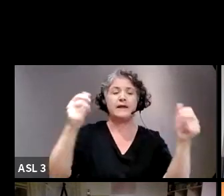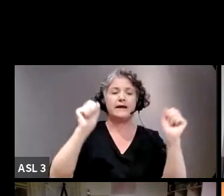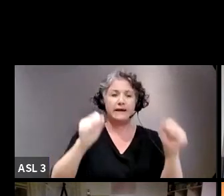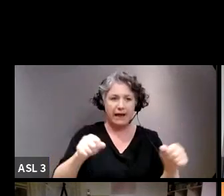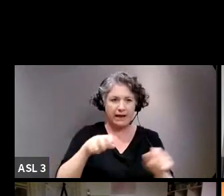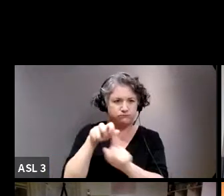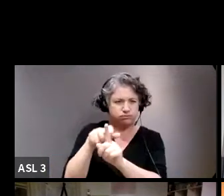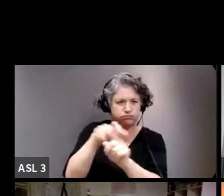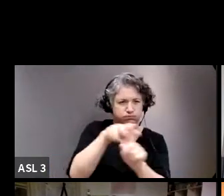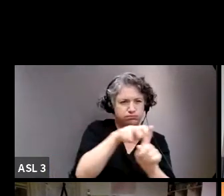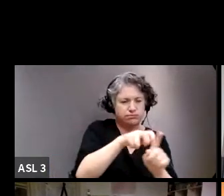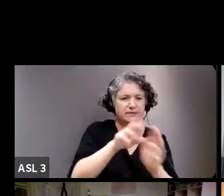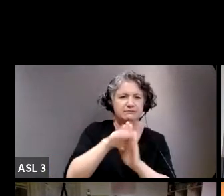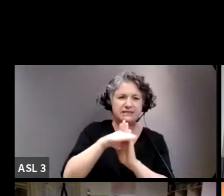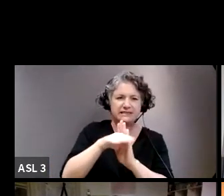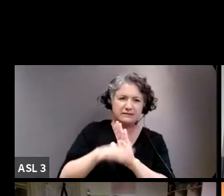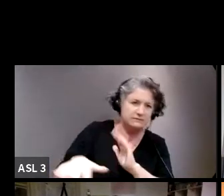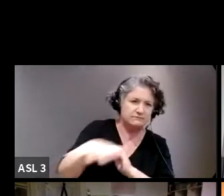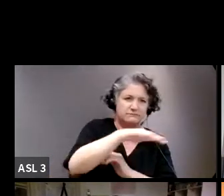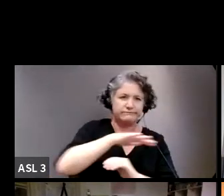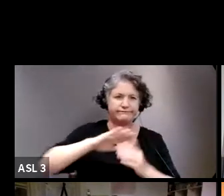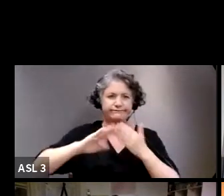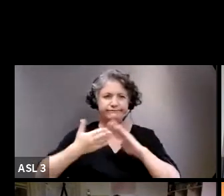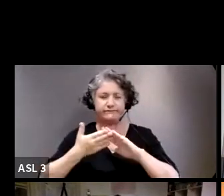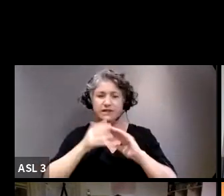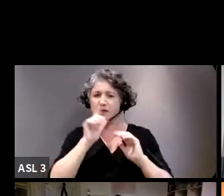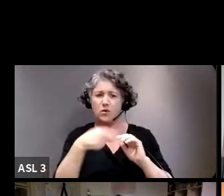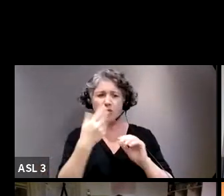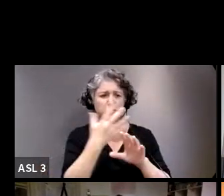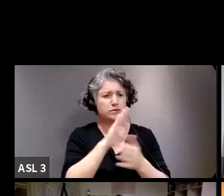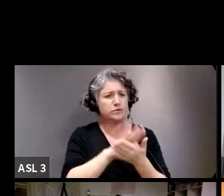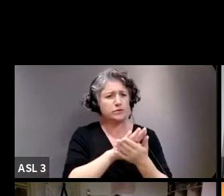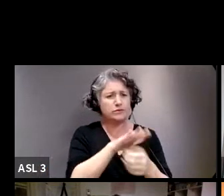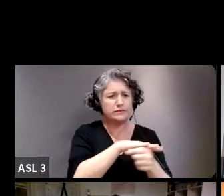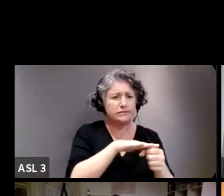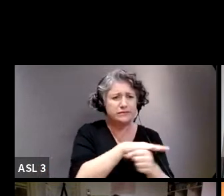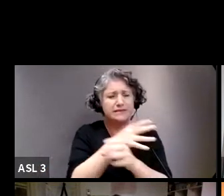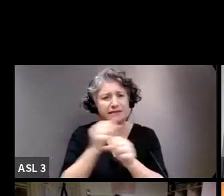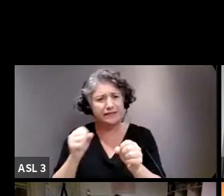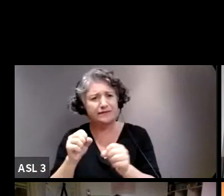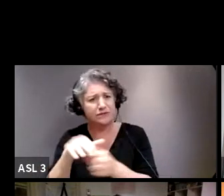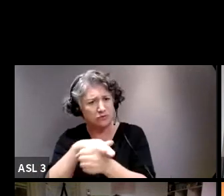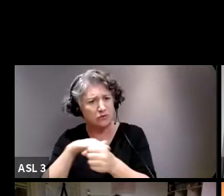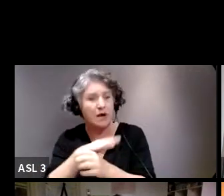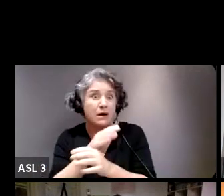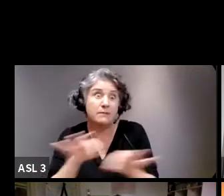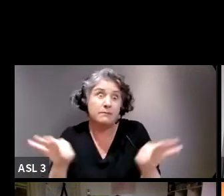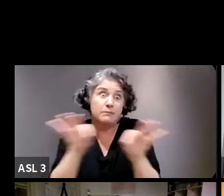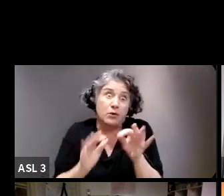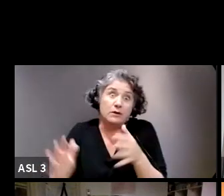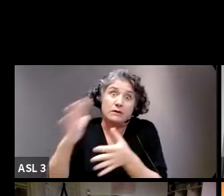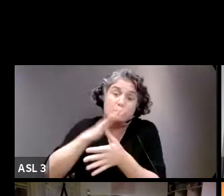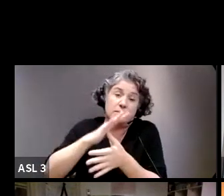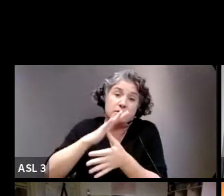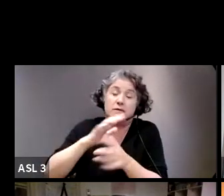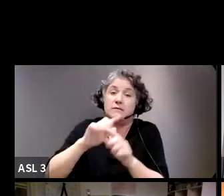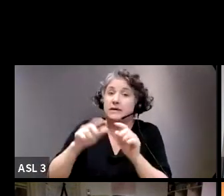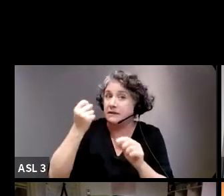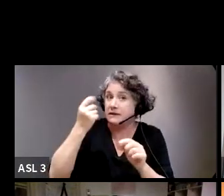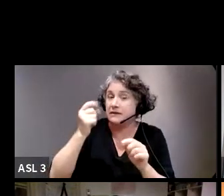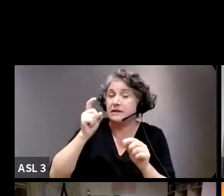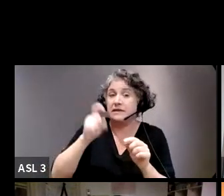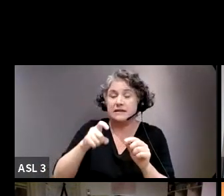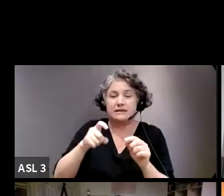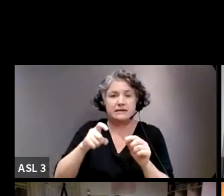speeding in our city not just school zones and safety zones which are very important certainly top of my list but we need much